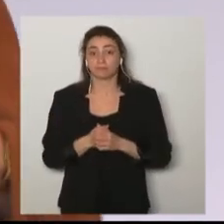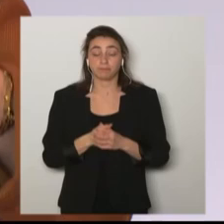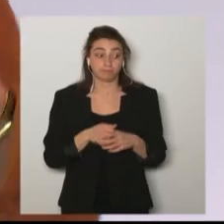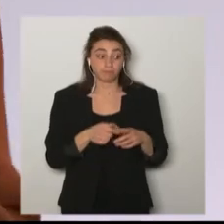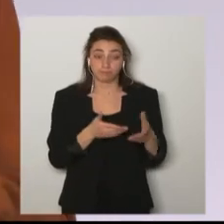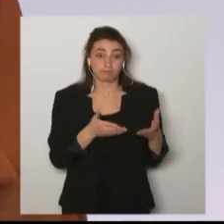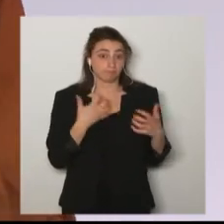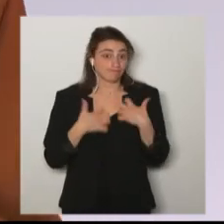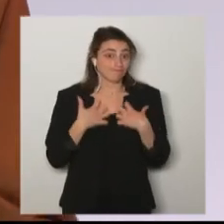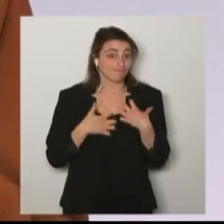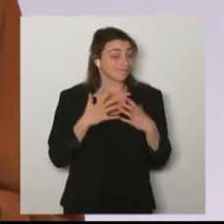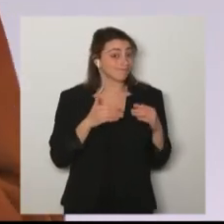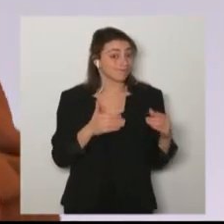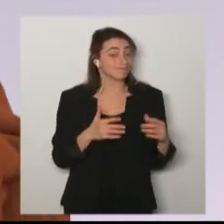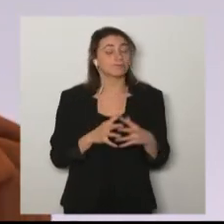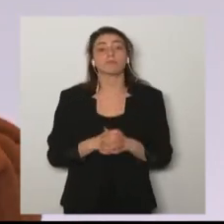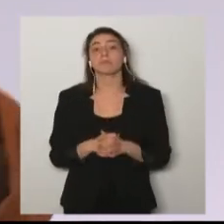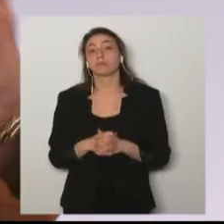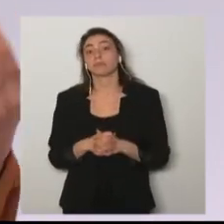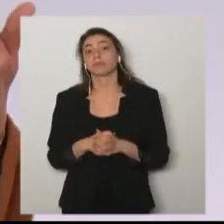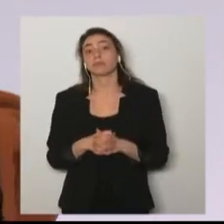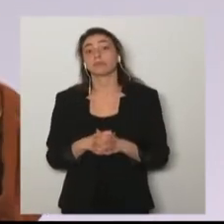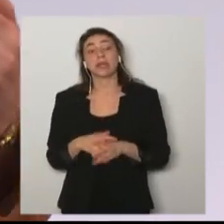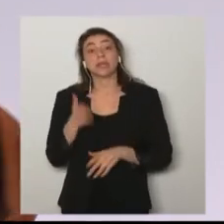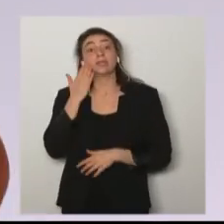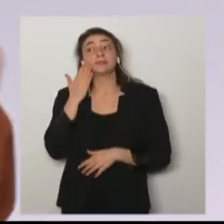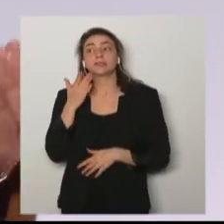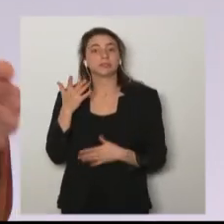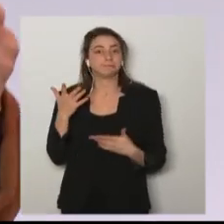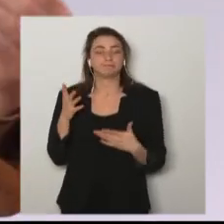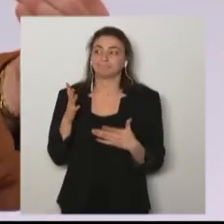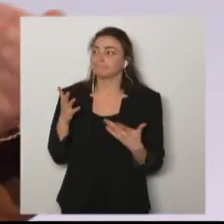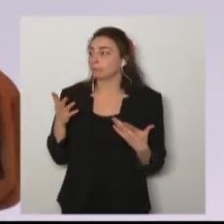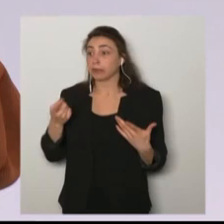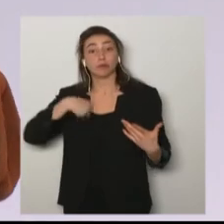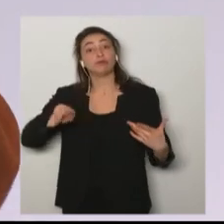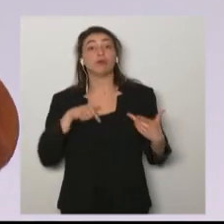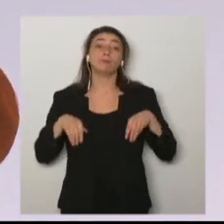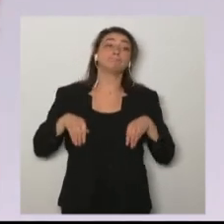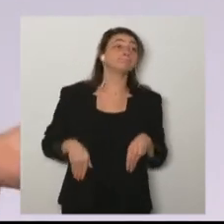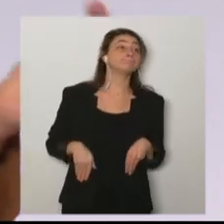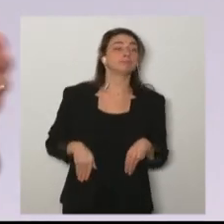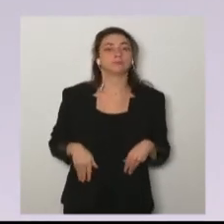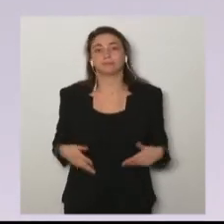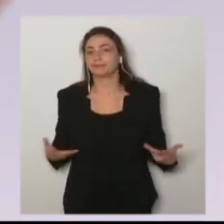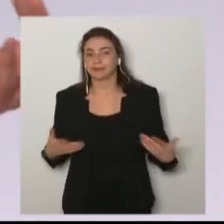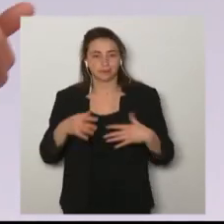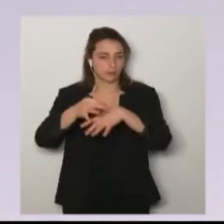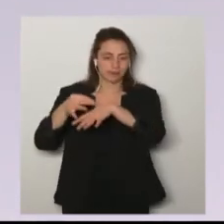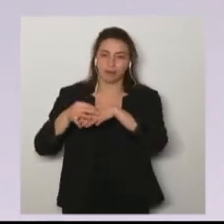lot, then people are not supported well. And it's also in relation to the social